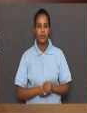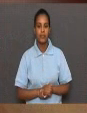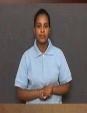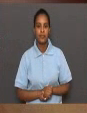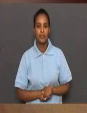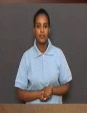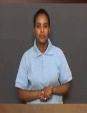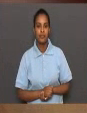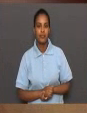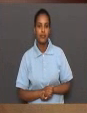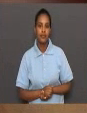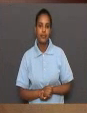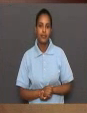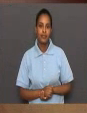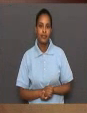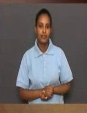Time's up.